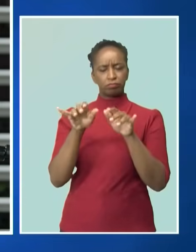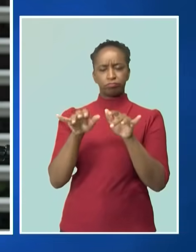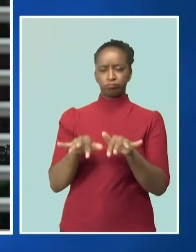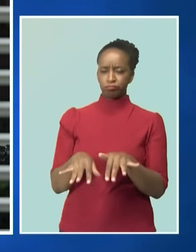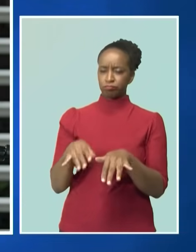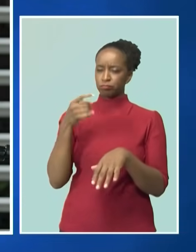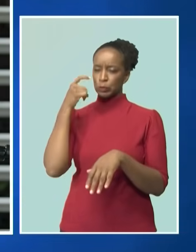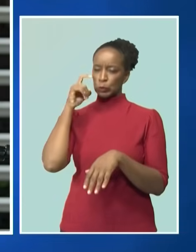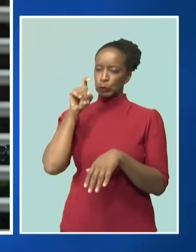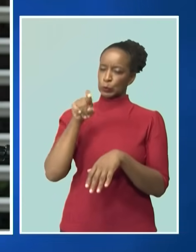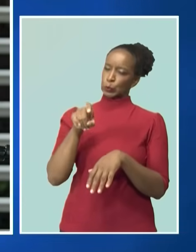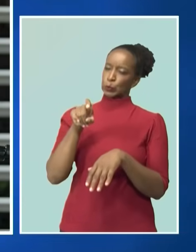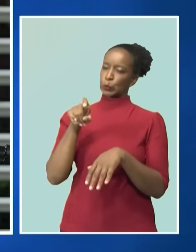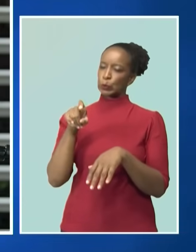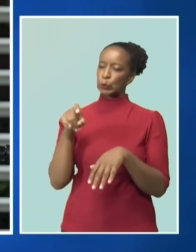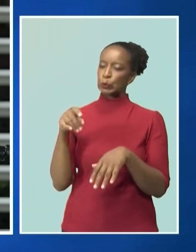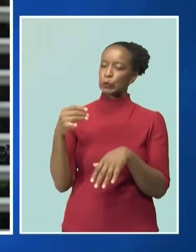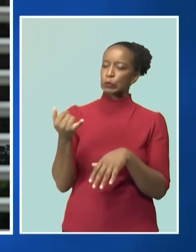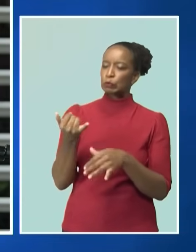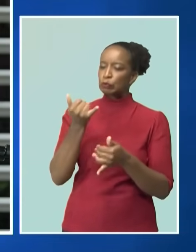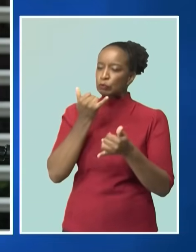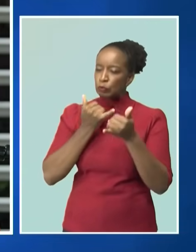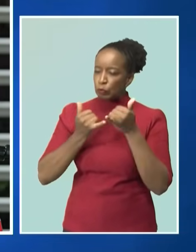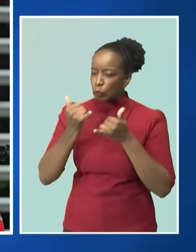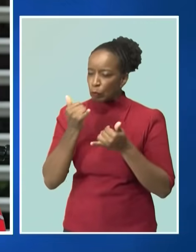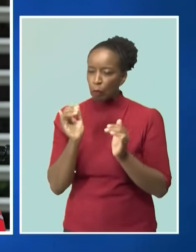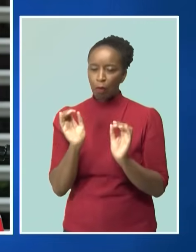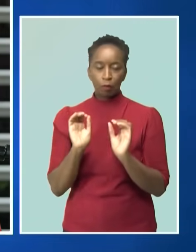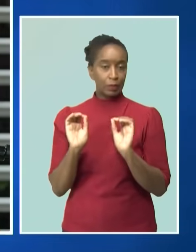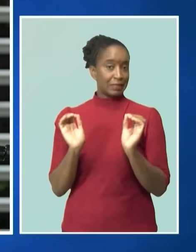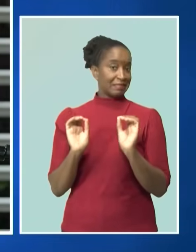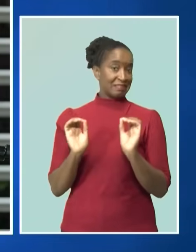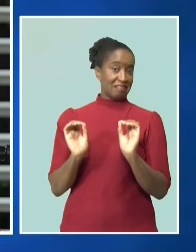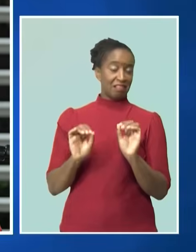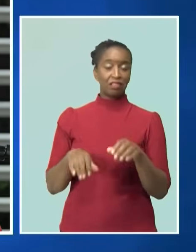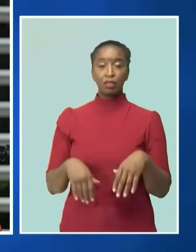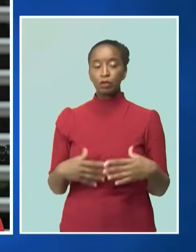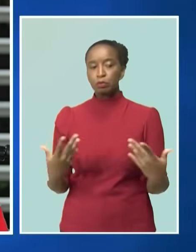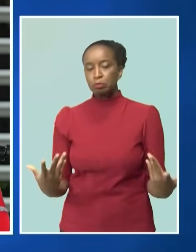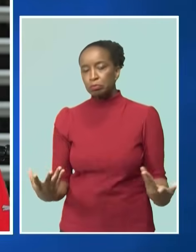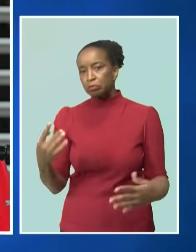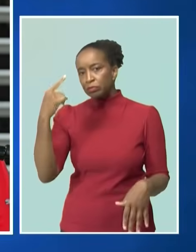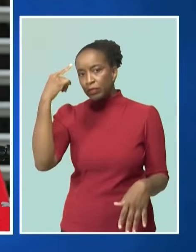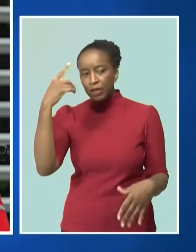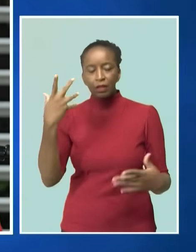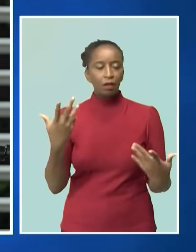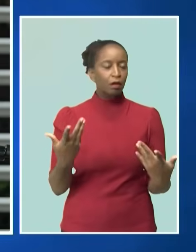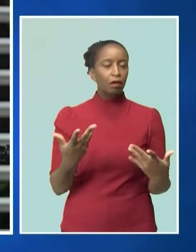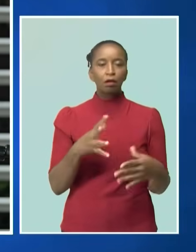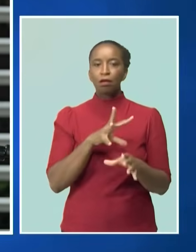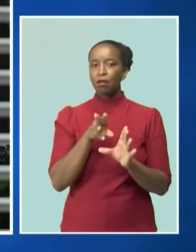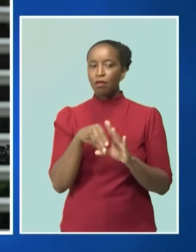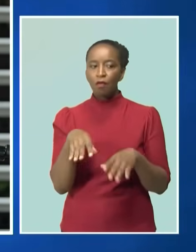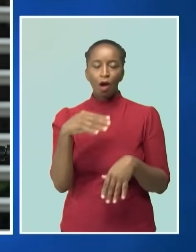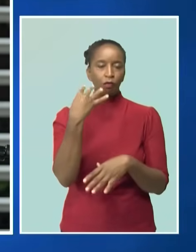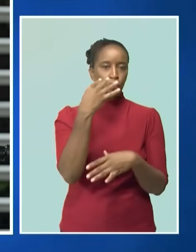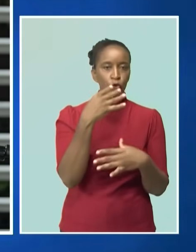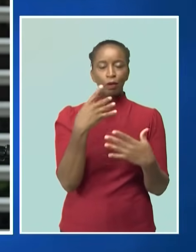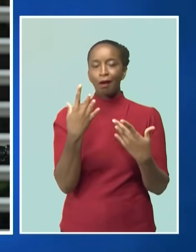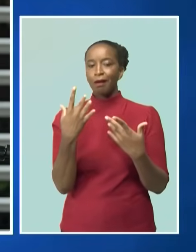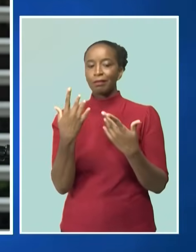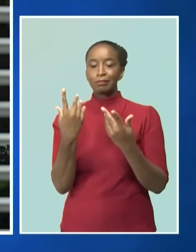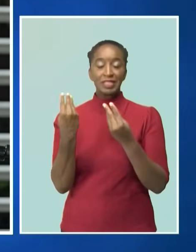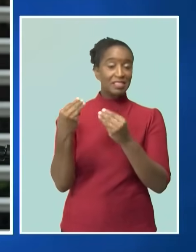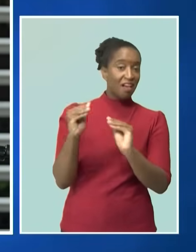who's prohibited, if you got a conviction, if they suspect you're involved in narcotics trafficking, if they suspect that